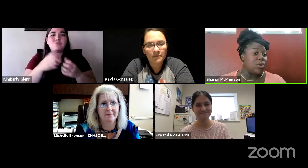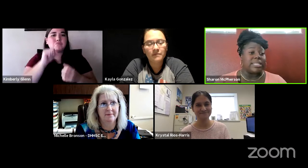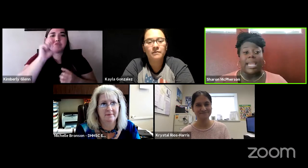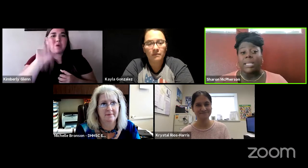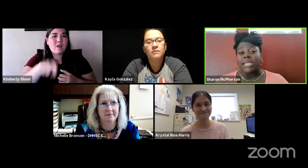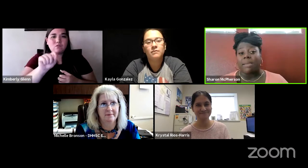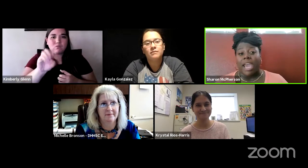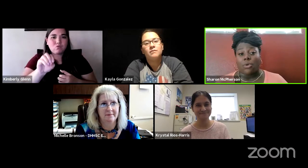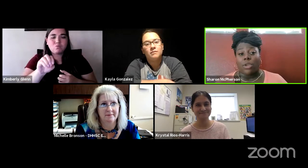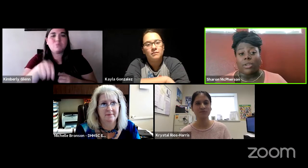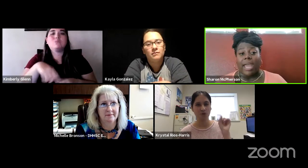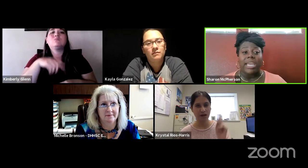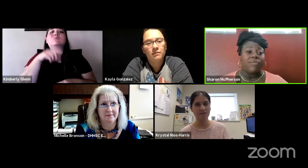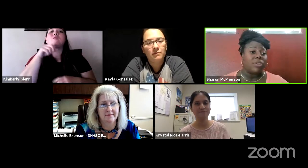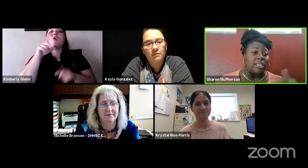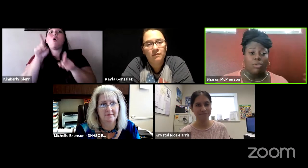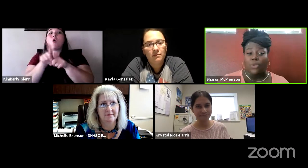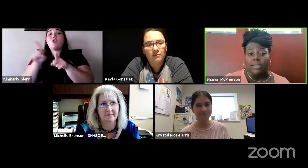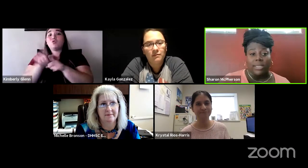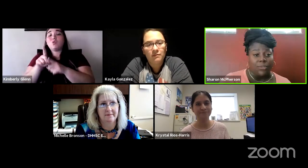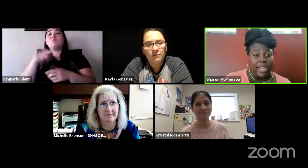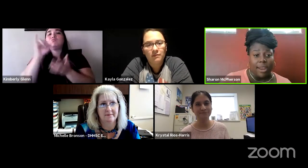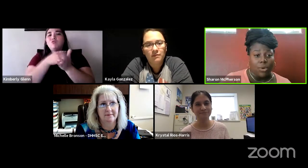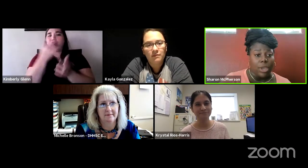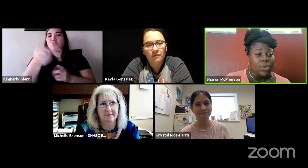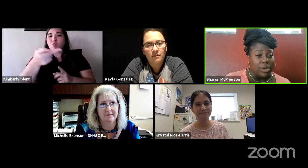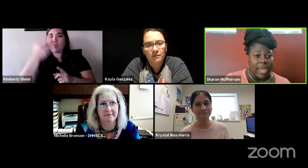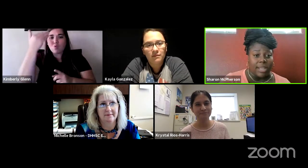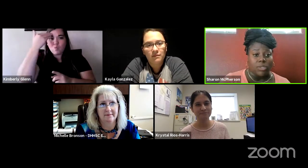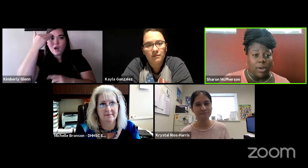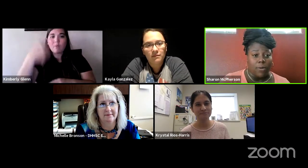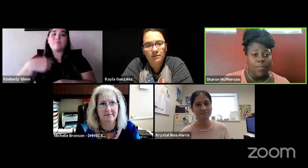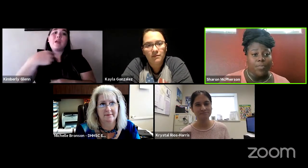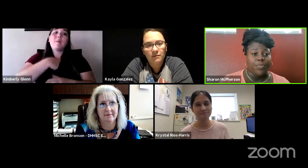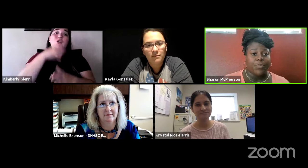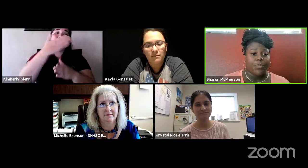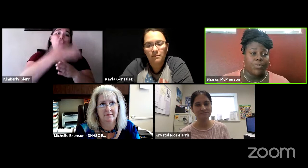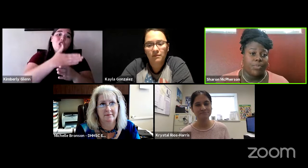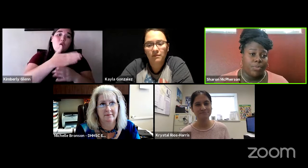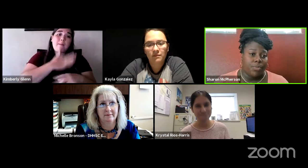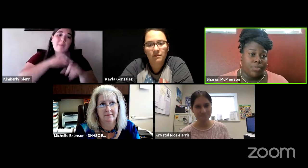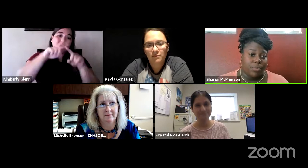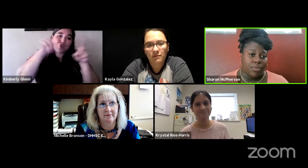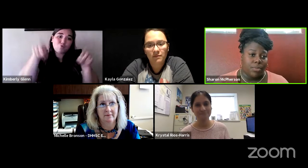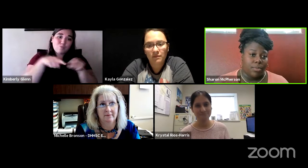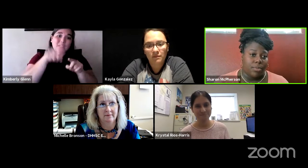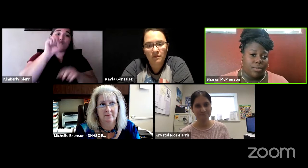And you can stay in the same category if you like. If you'd like to move around to a different category, you can do that as well.